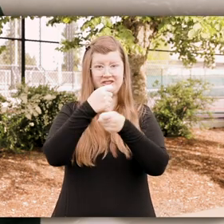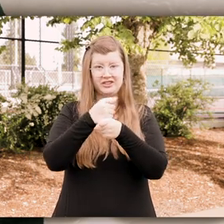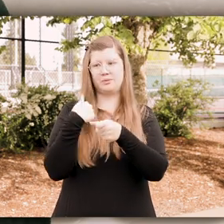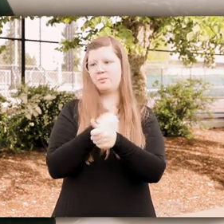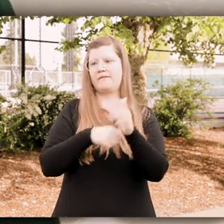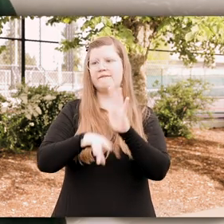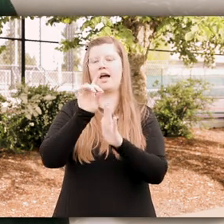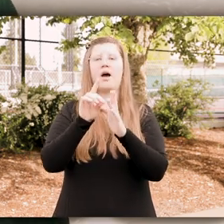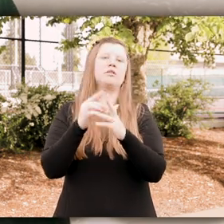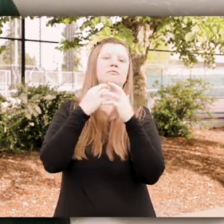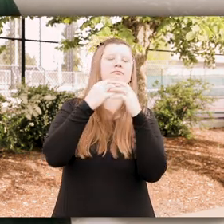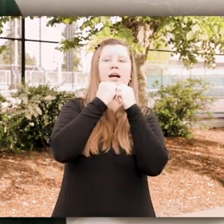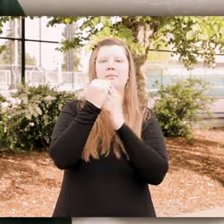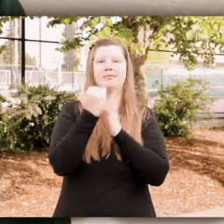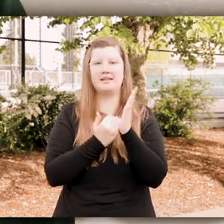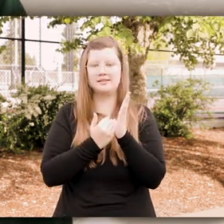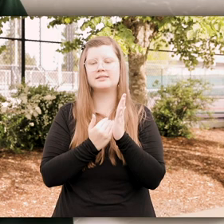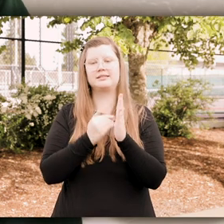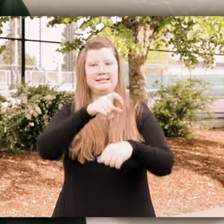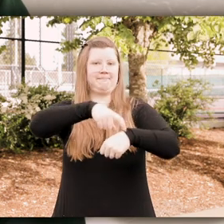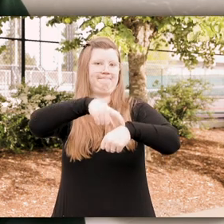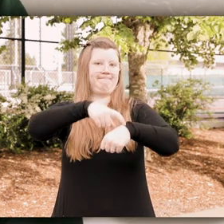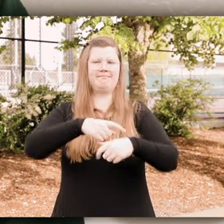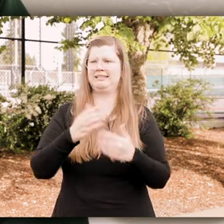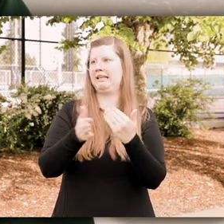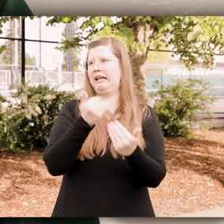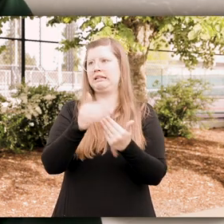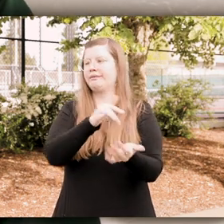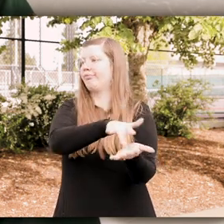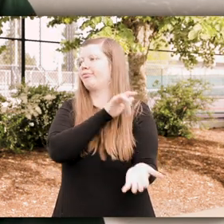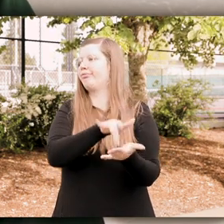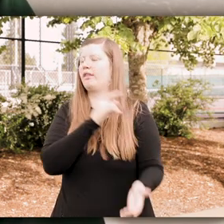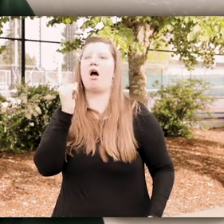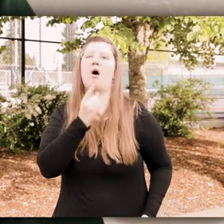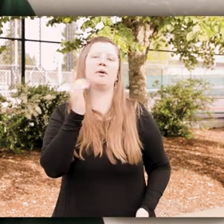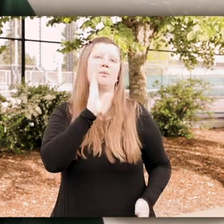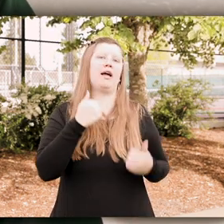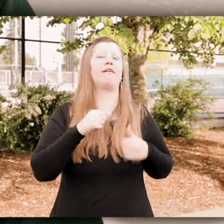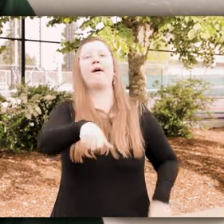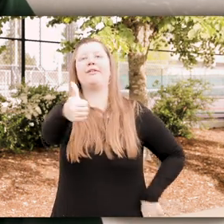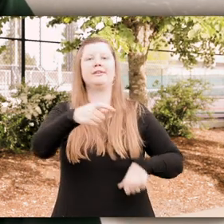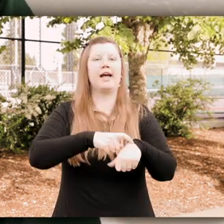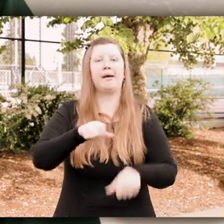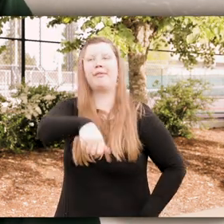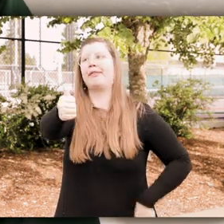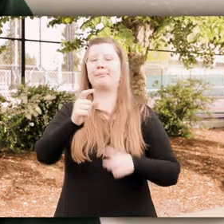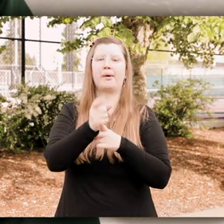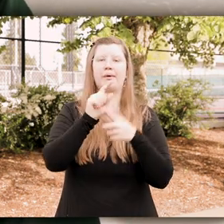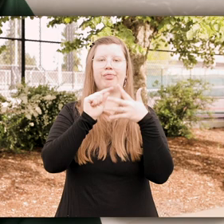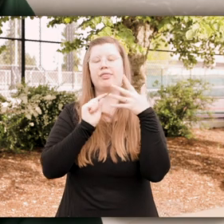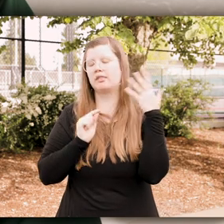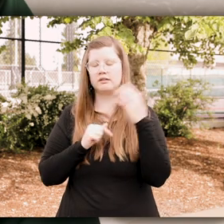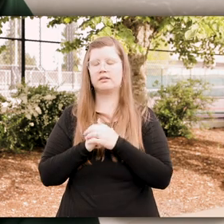It's so easy to think that there will always be another day, another moment, or another big thing to look forward to. So often we are guilty of sleepwalking